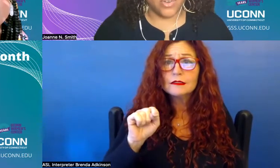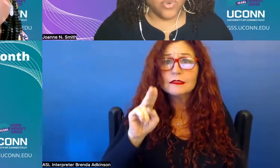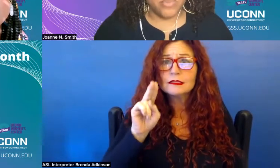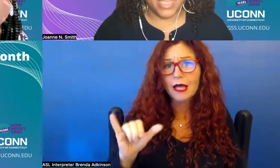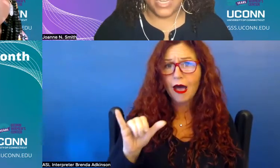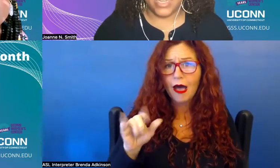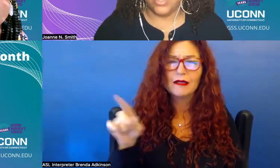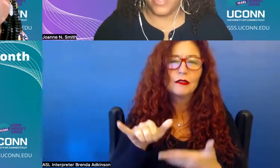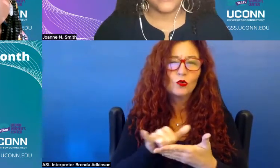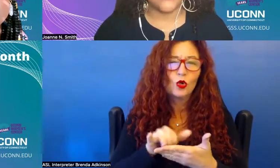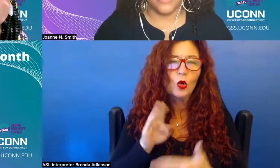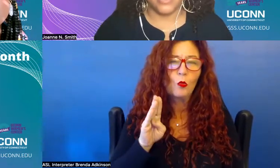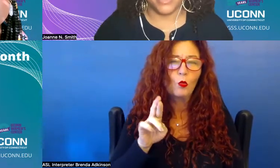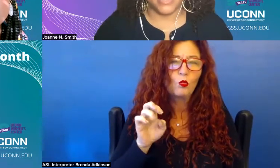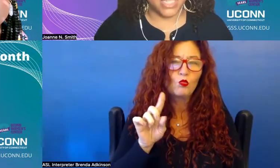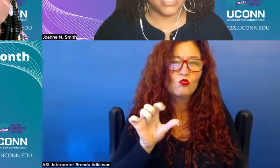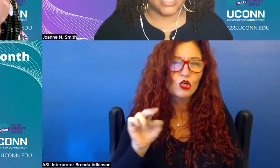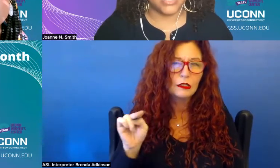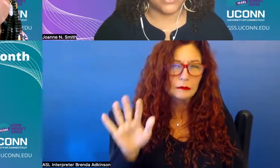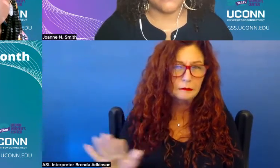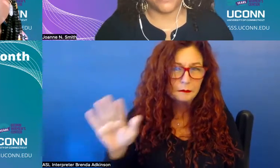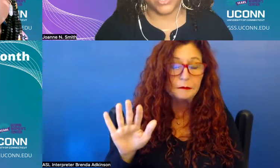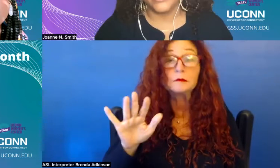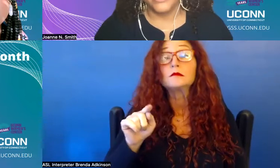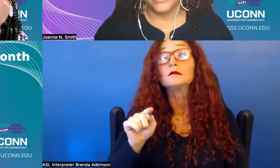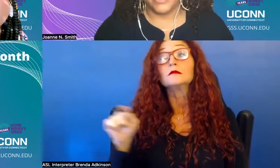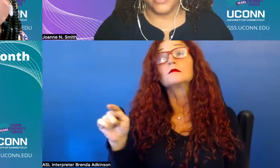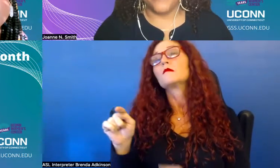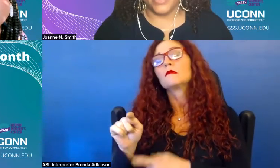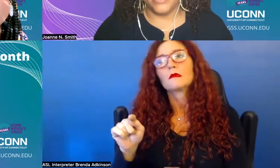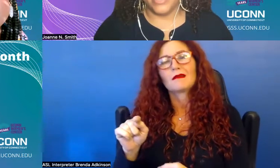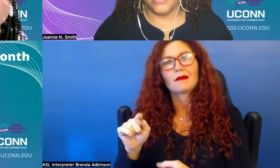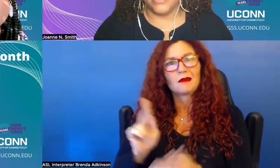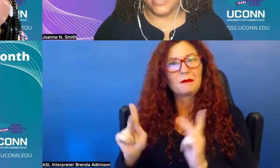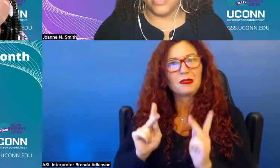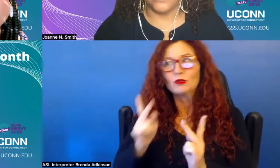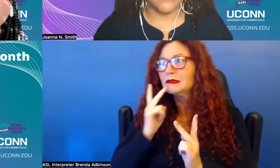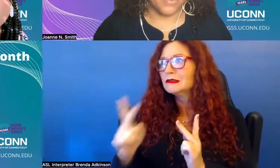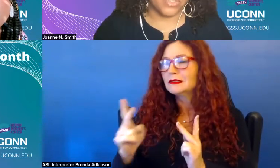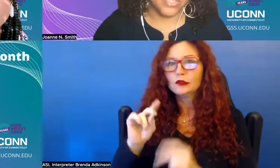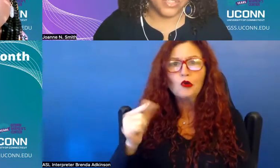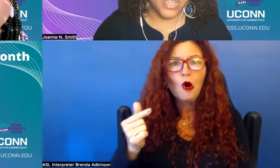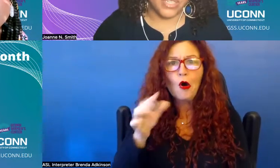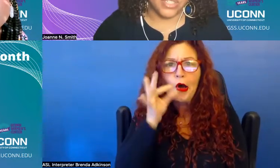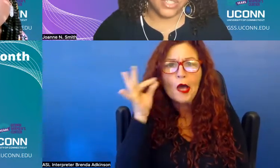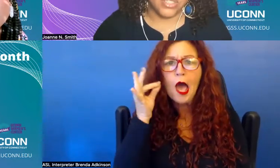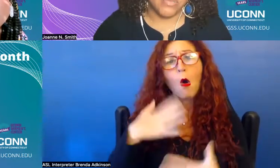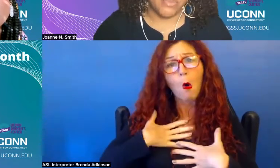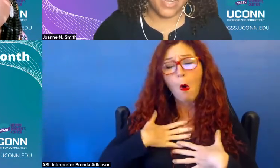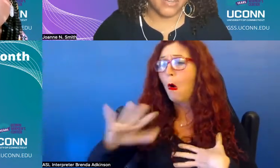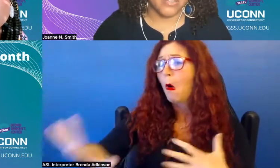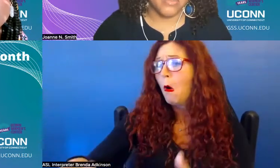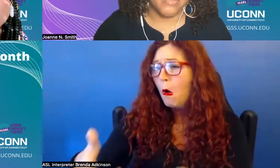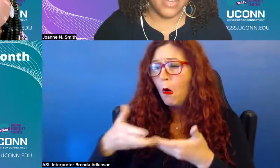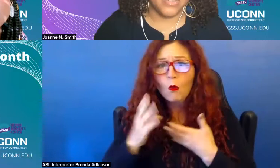went home and, had that feeling in my gut that this was my work. And it was my work to create conditions for